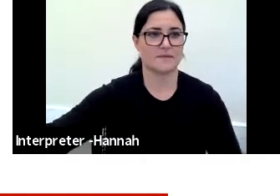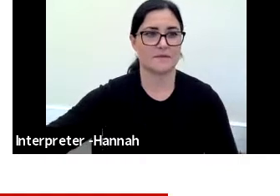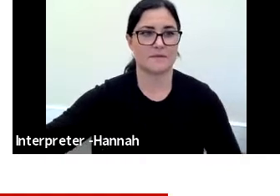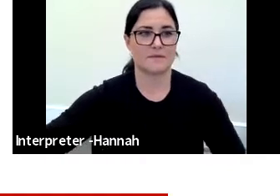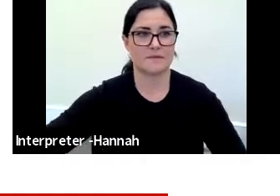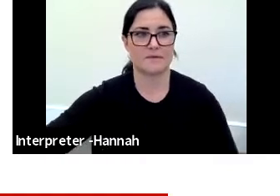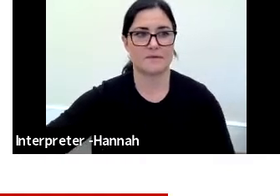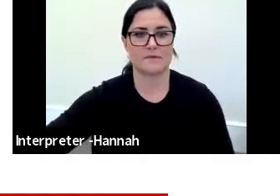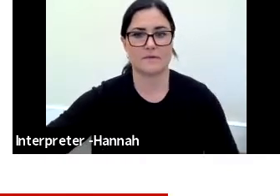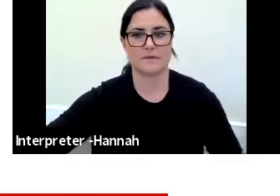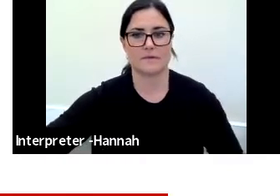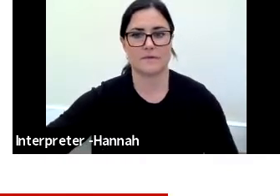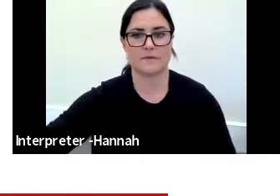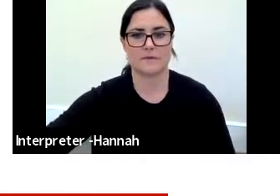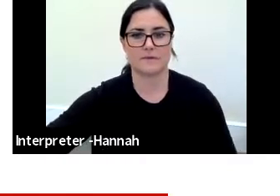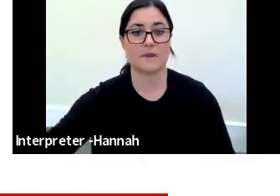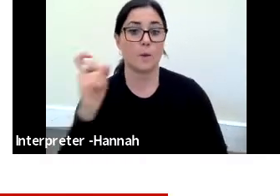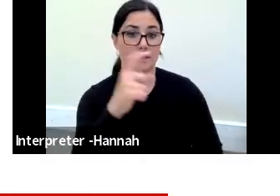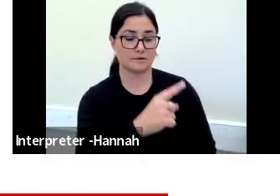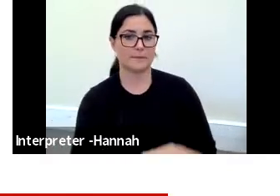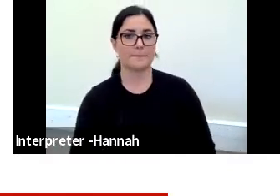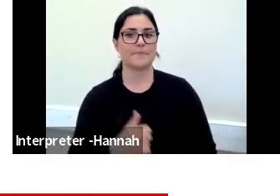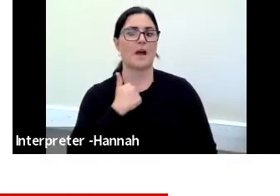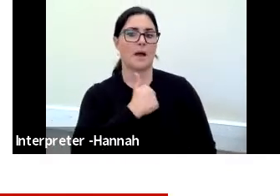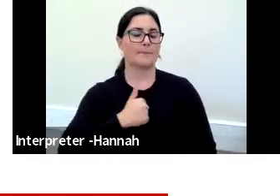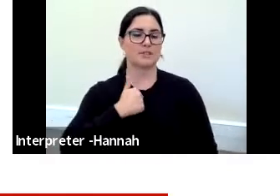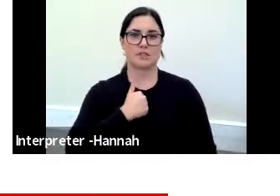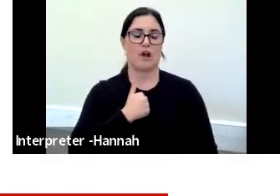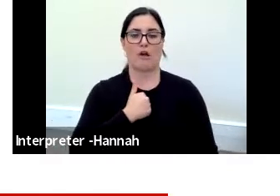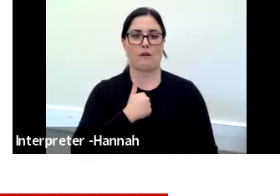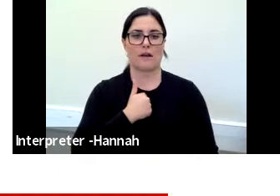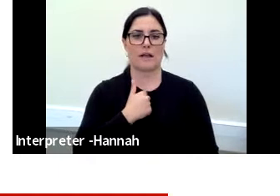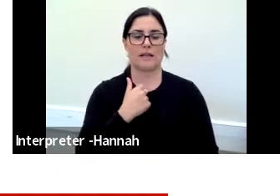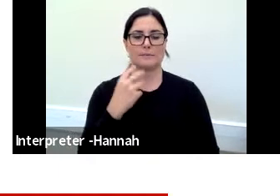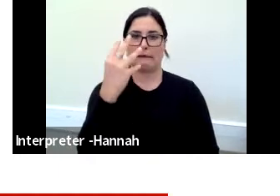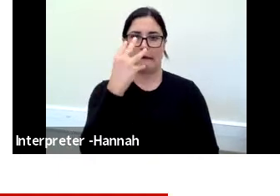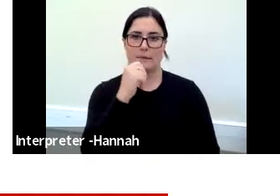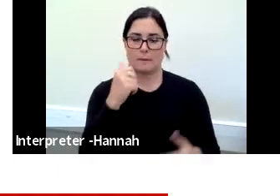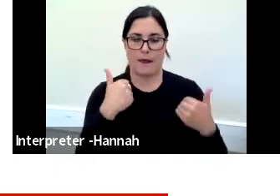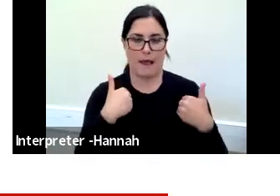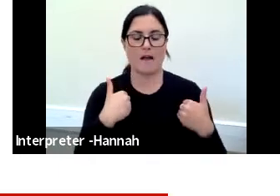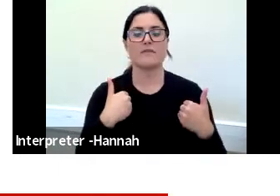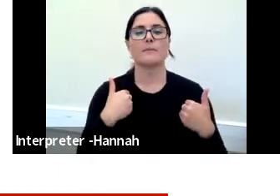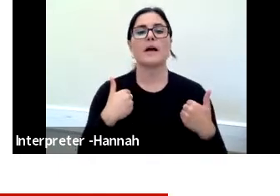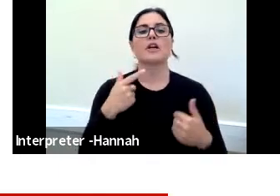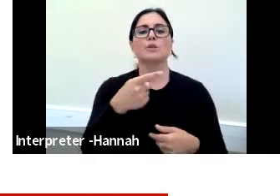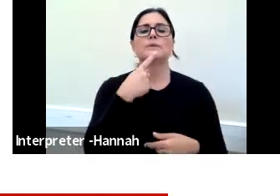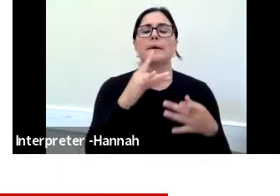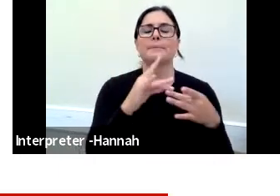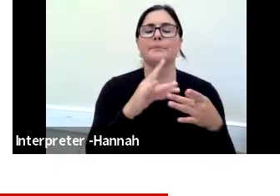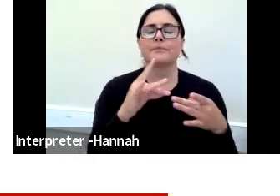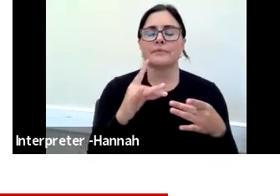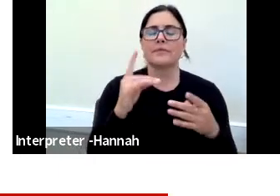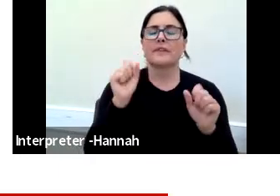I ask something briefly? Sure. I'm sorry, I'm on my desktop, which does not have a camera here, but you mentioned that we can